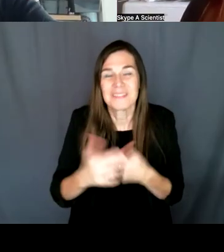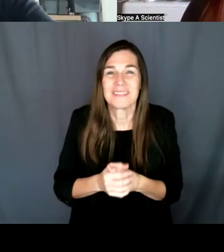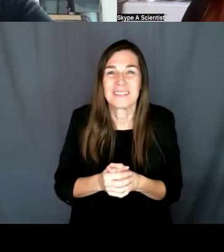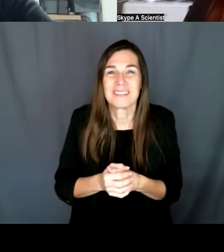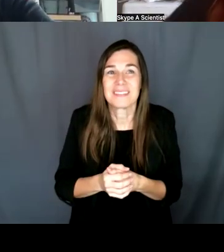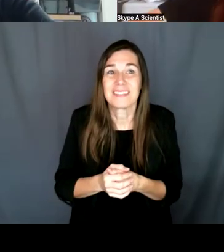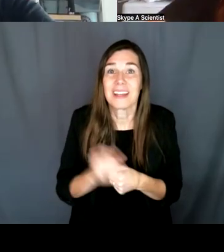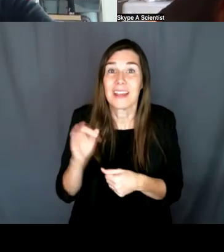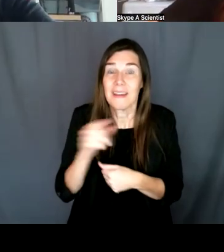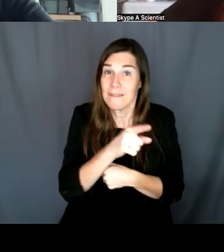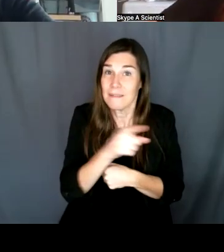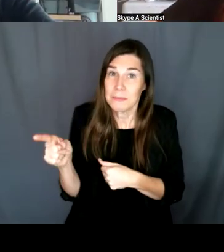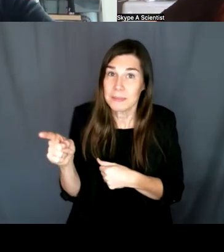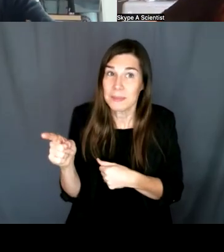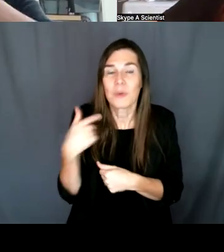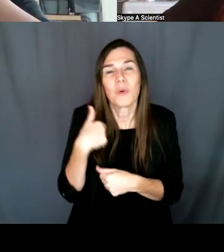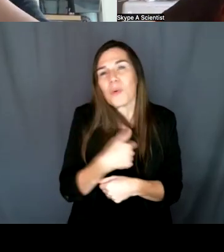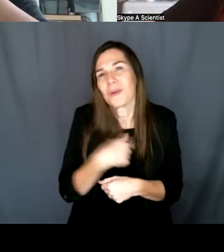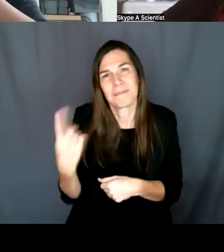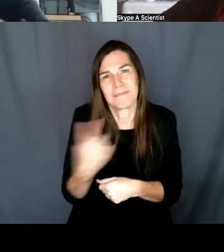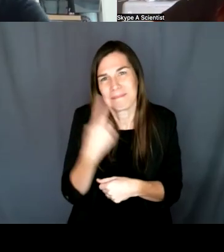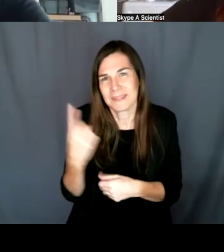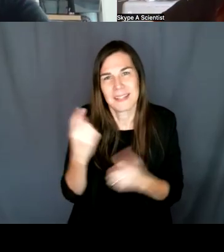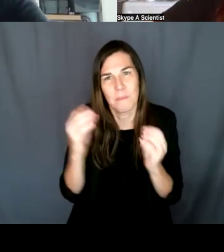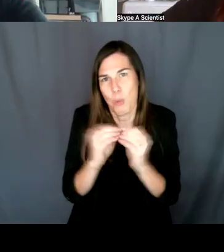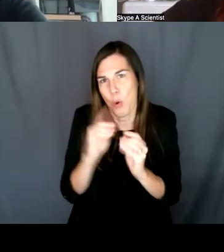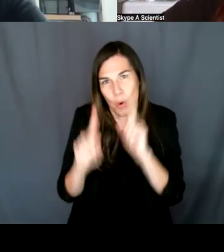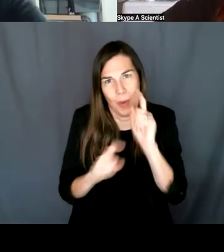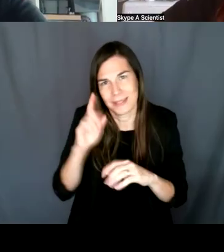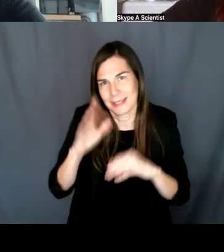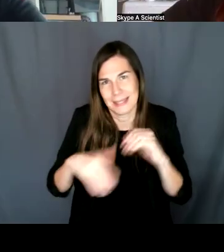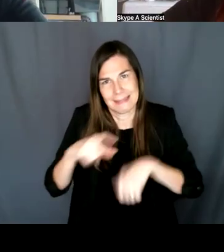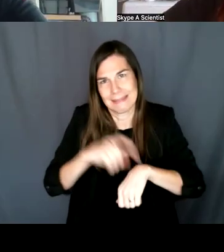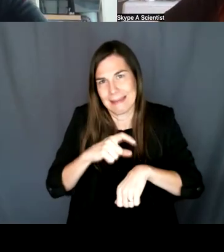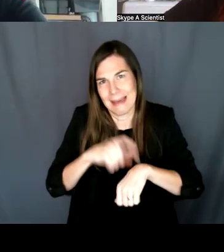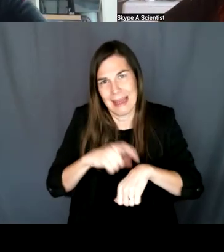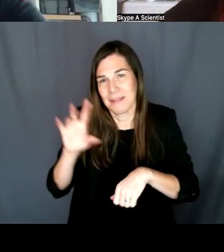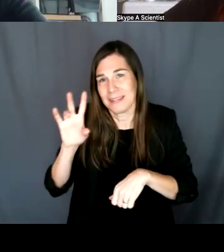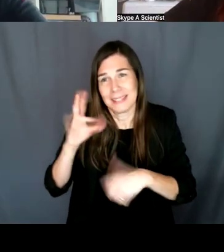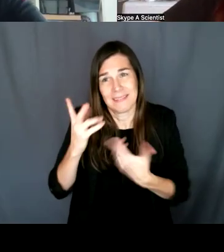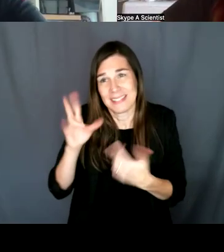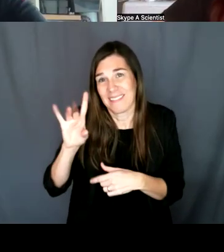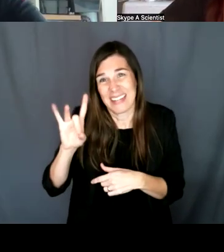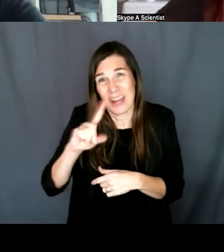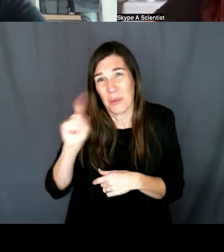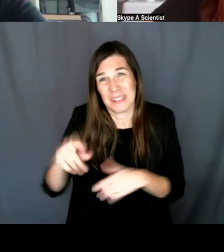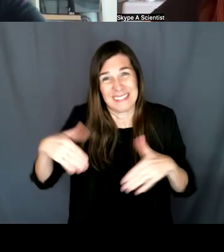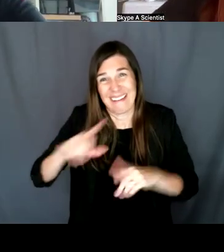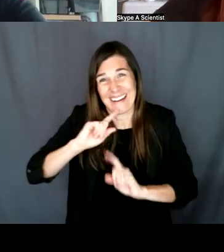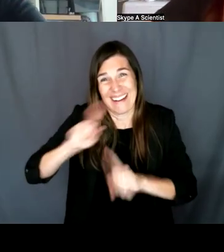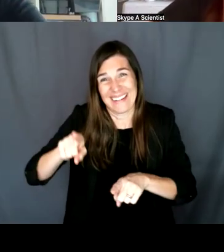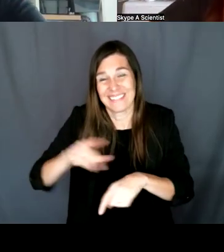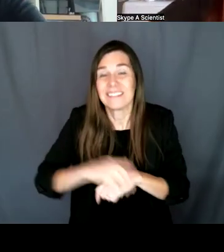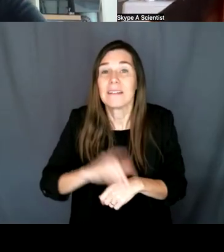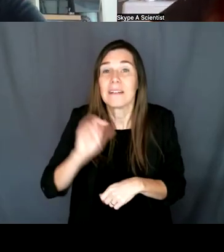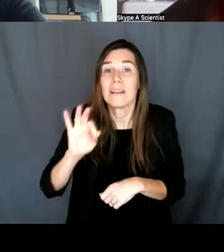Again, if you we have always like so many more questions than we can possibly get. We have 78 unanswered questions. So if you and your